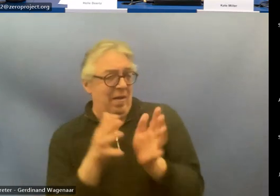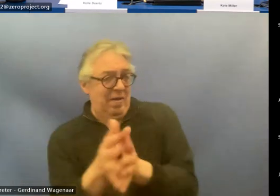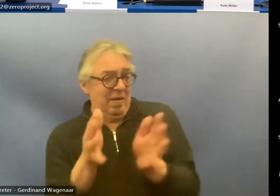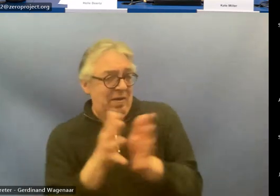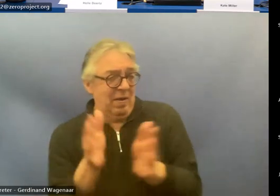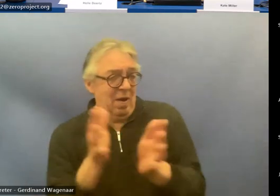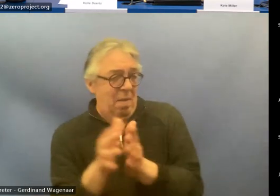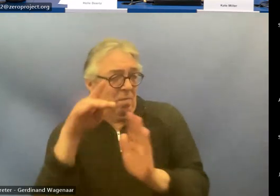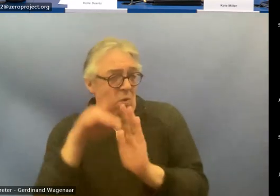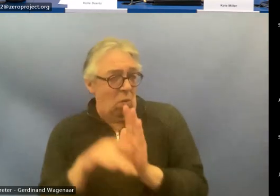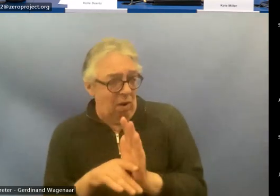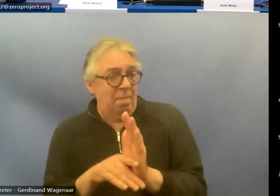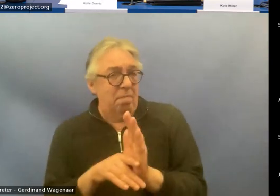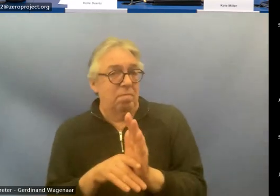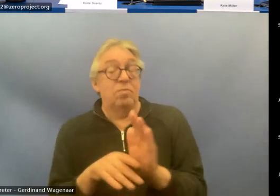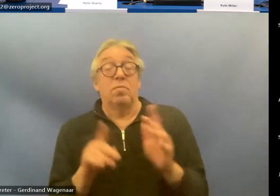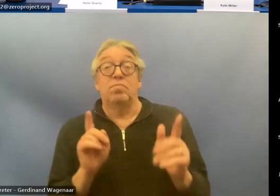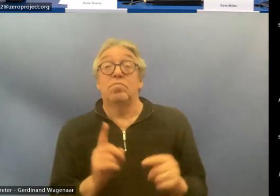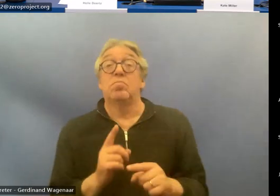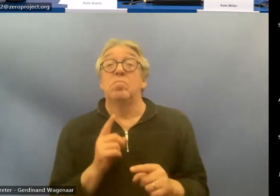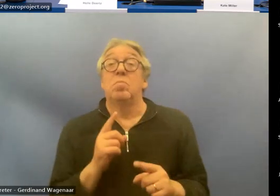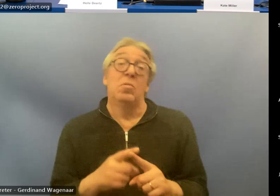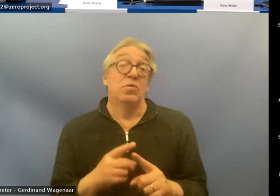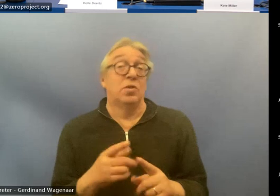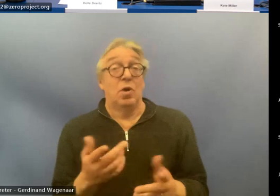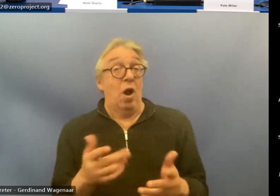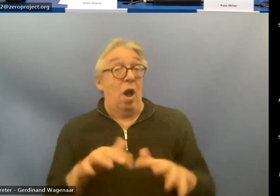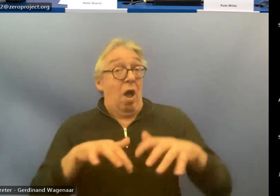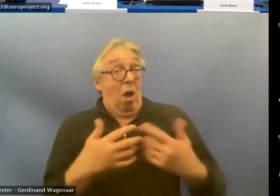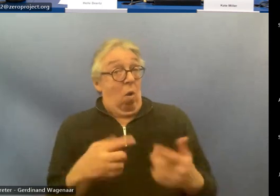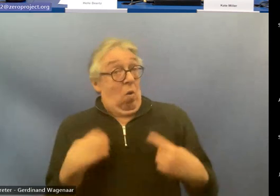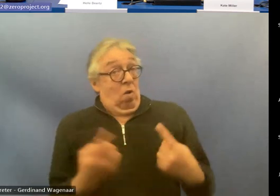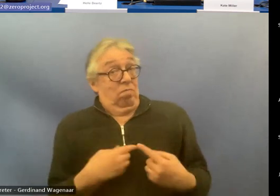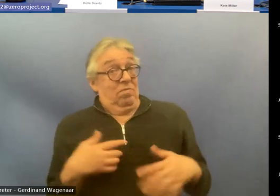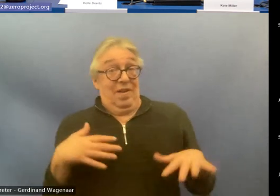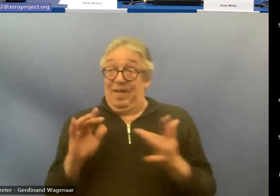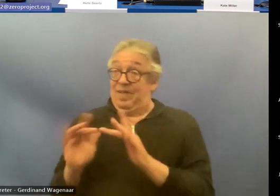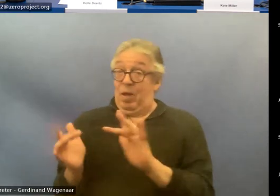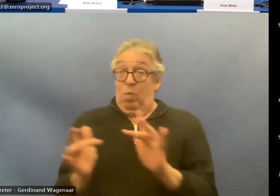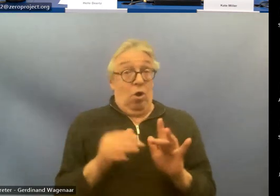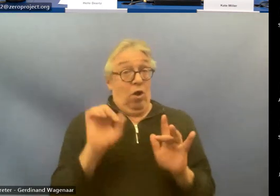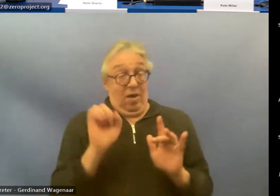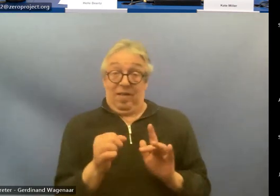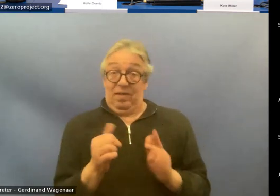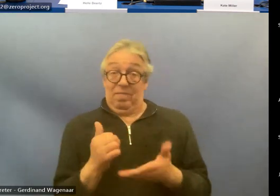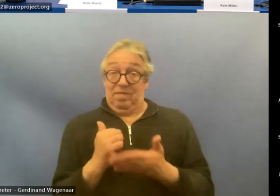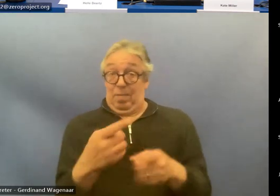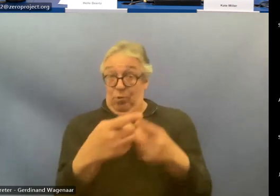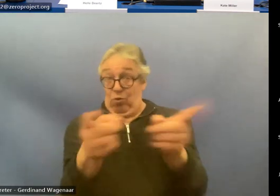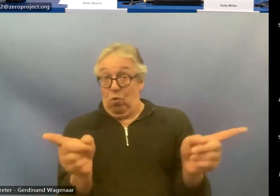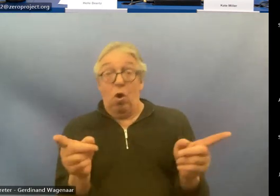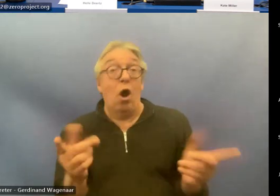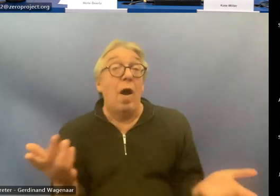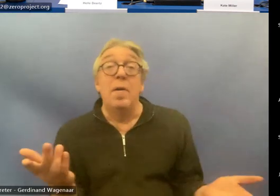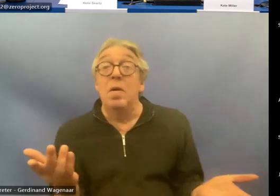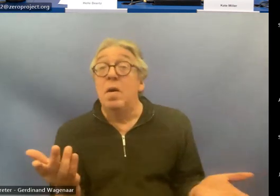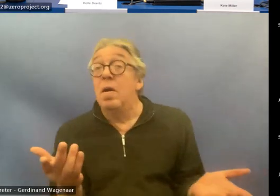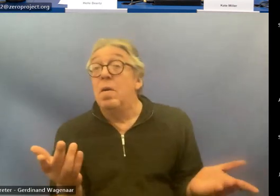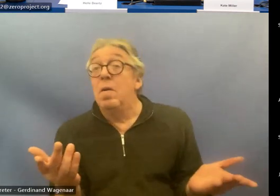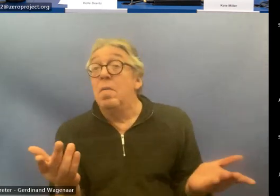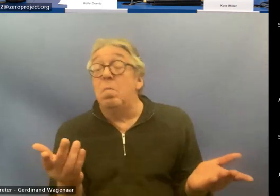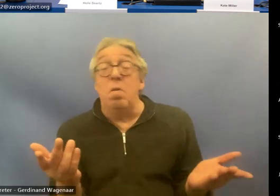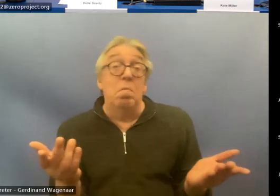our networks can be built for each other's benefits. Thank you all. And I'm open for questions if there's any at the end of the framework.